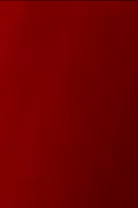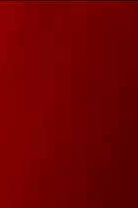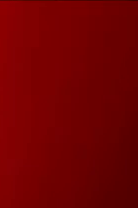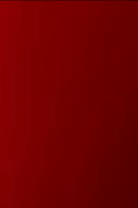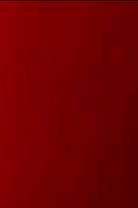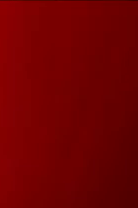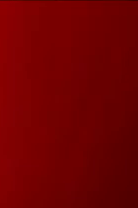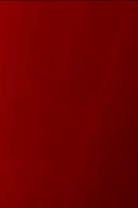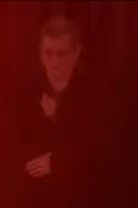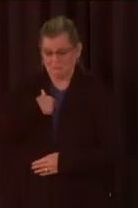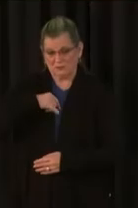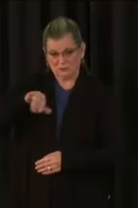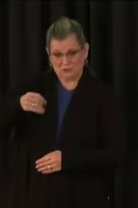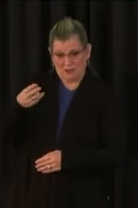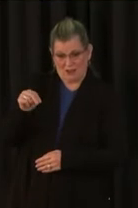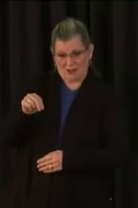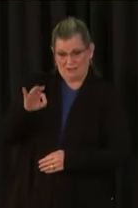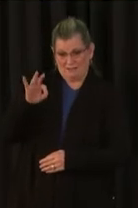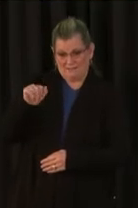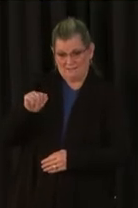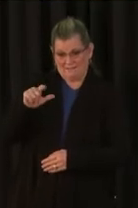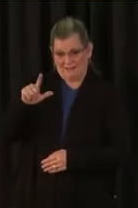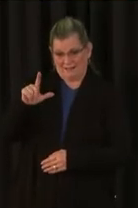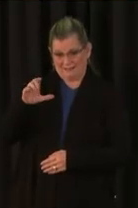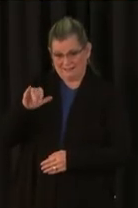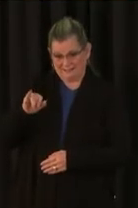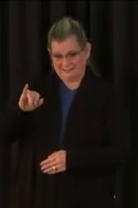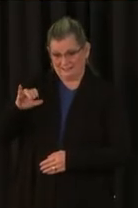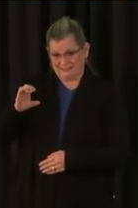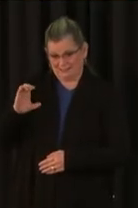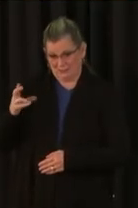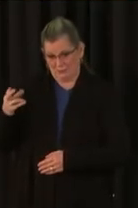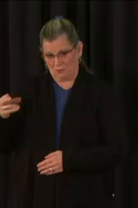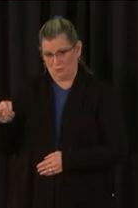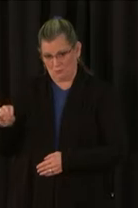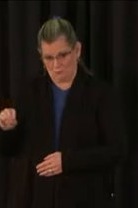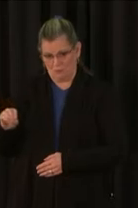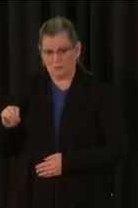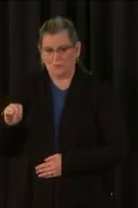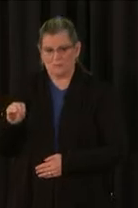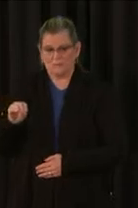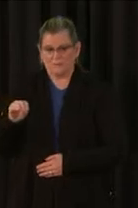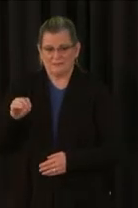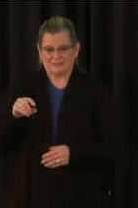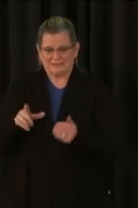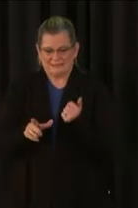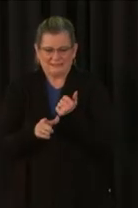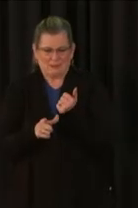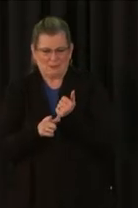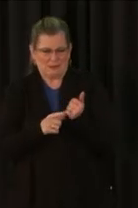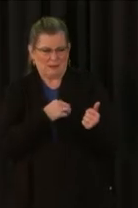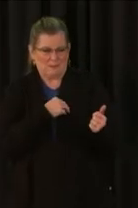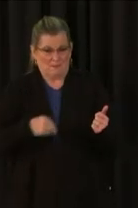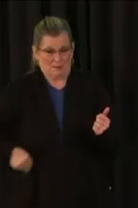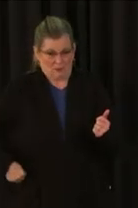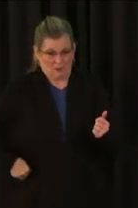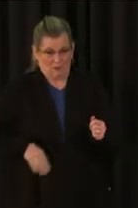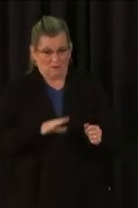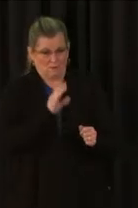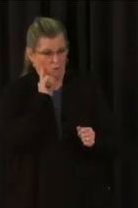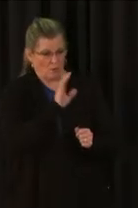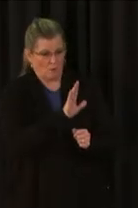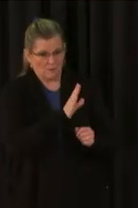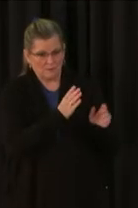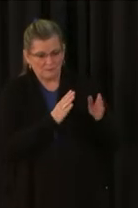Good afternoon. I'm John Falchicchio, Deputy Mayor for Planning and Economic Development, and I want to welcome you to the Recovery Weekly Check-In with